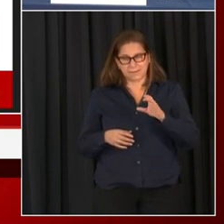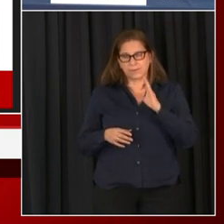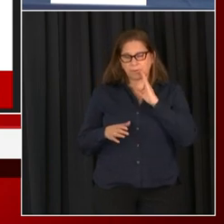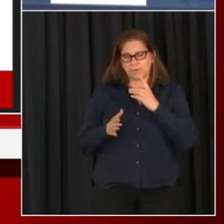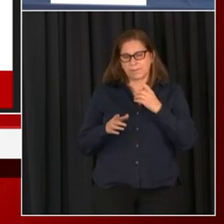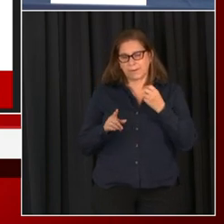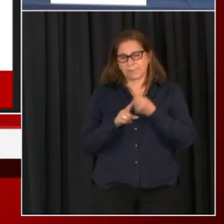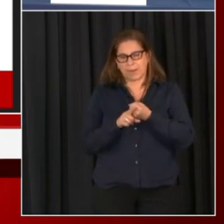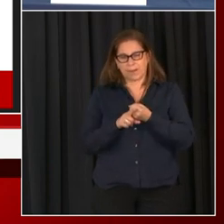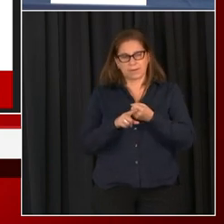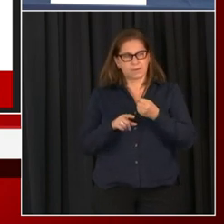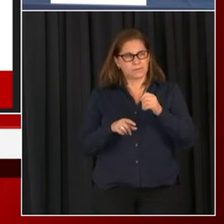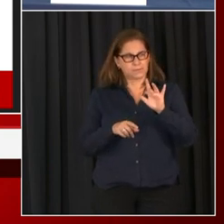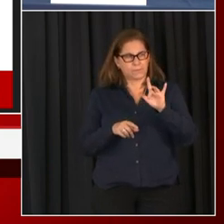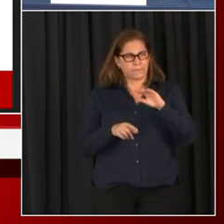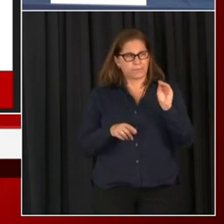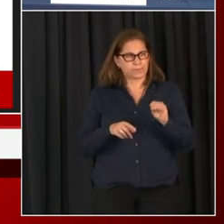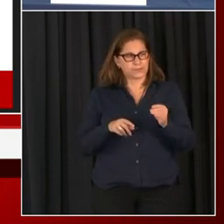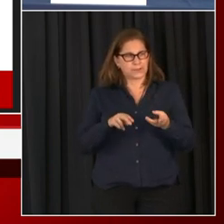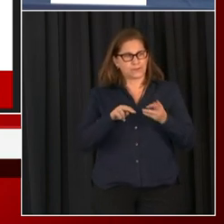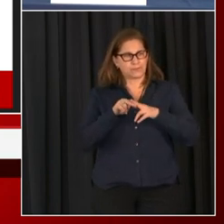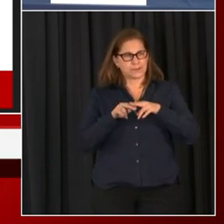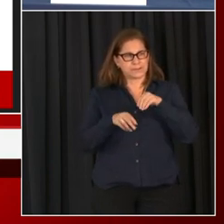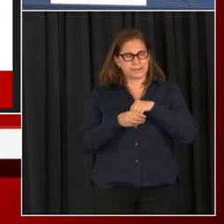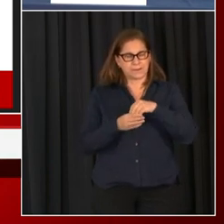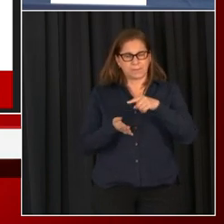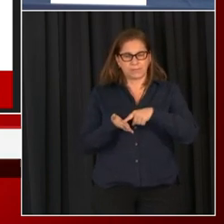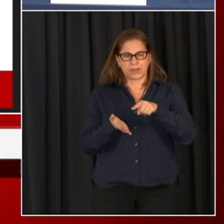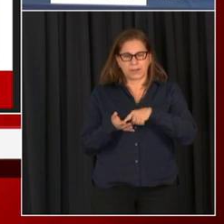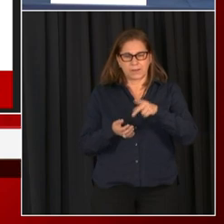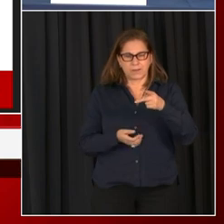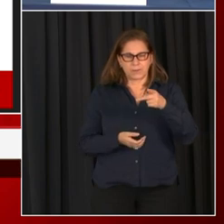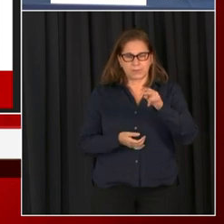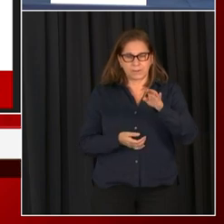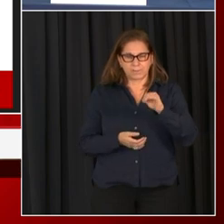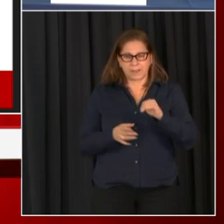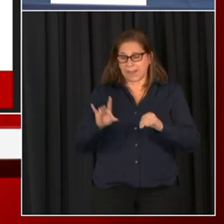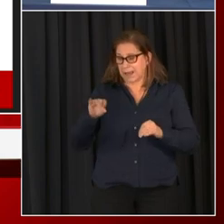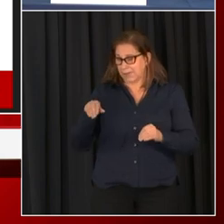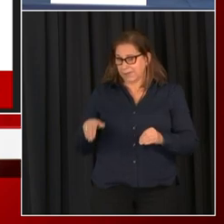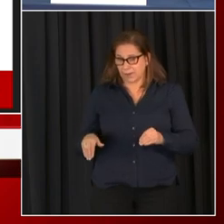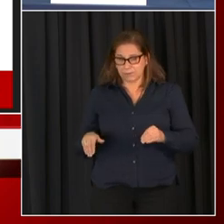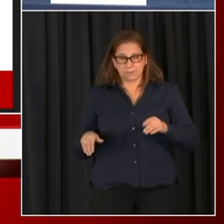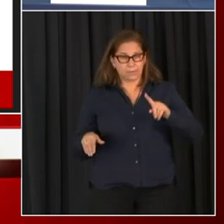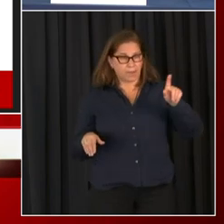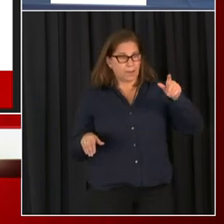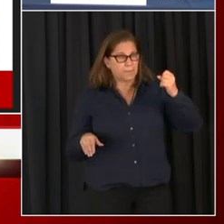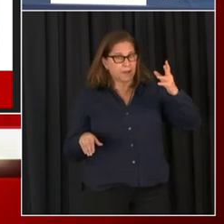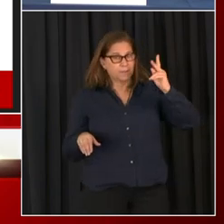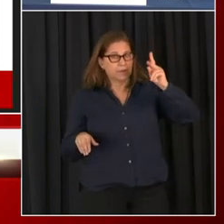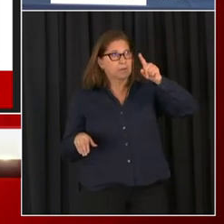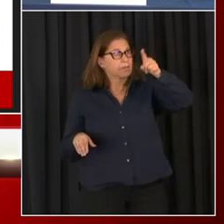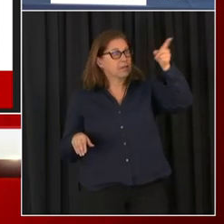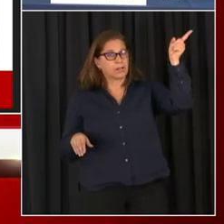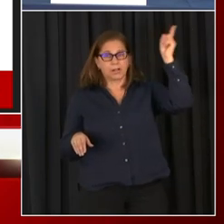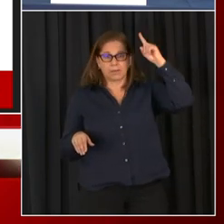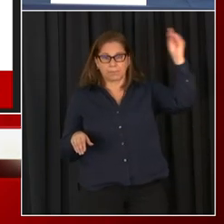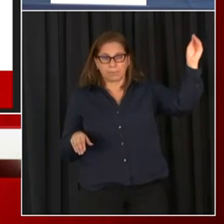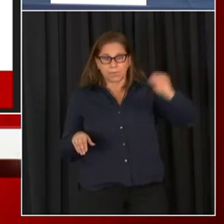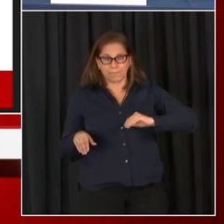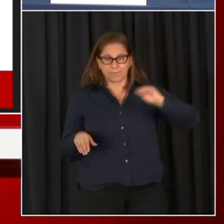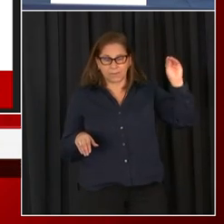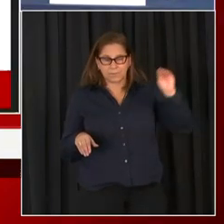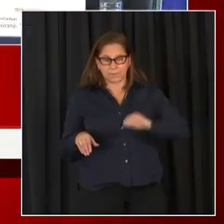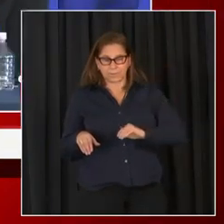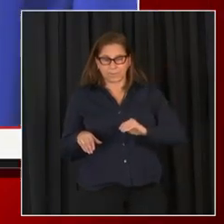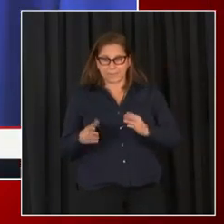more would be at risk of losing health insurance, private health insurance, because of affordability. And so, Dr. Nesbitt, I guess